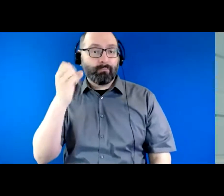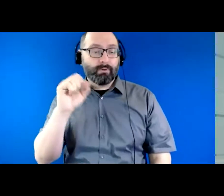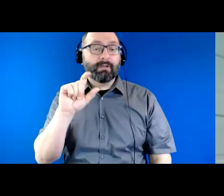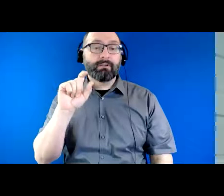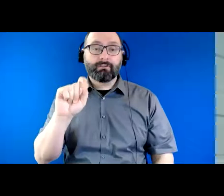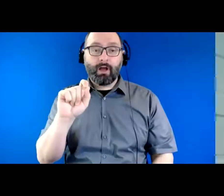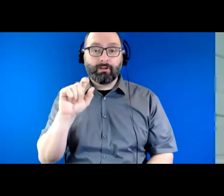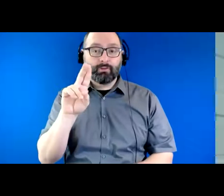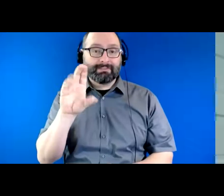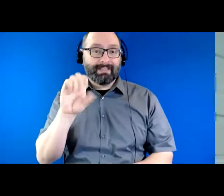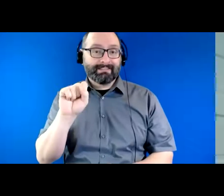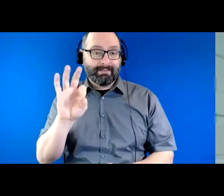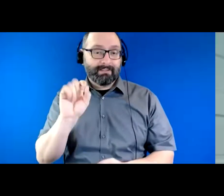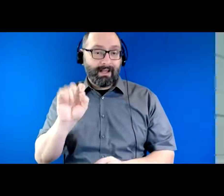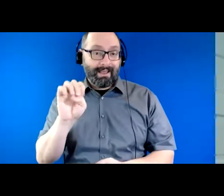www.memory.ucsf.edu and